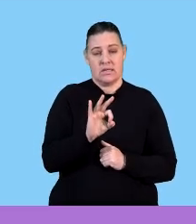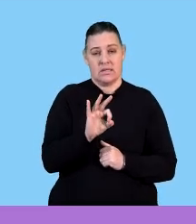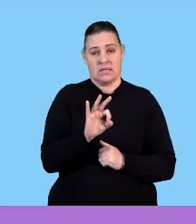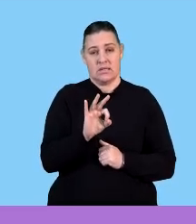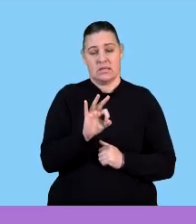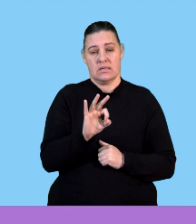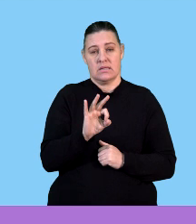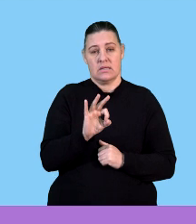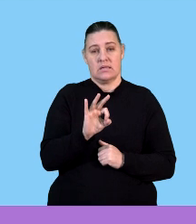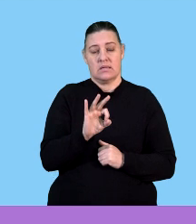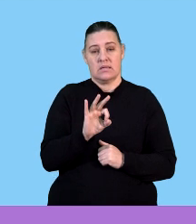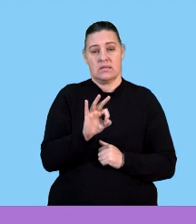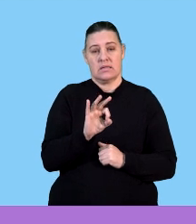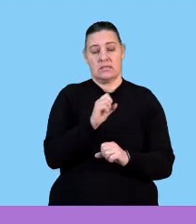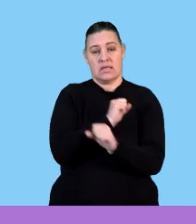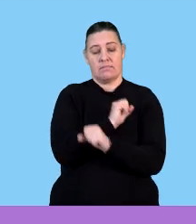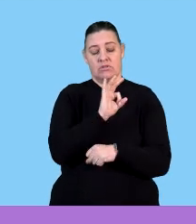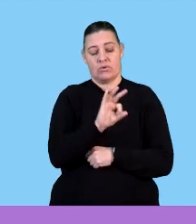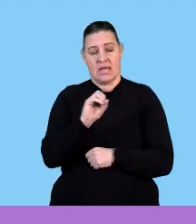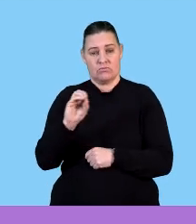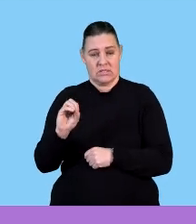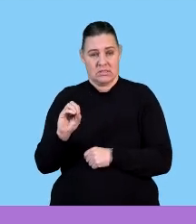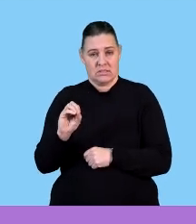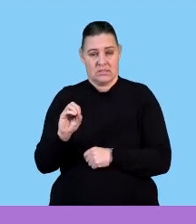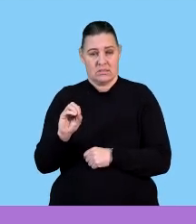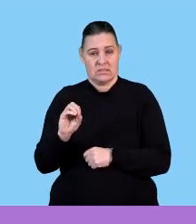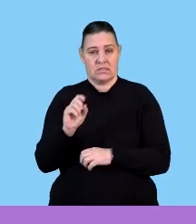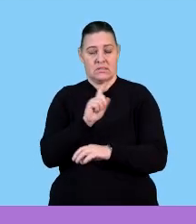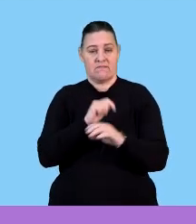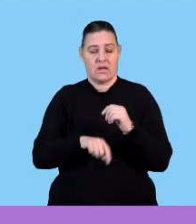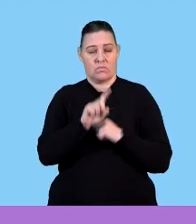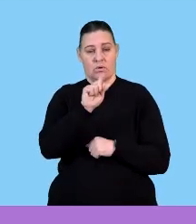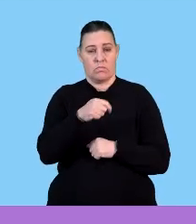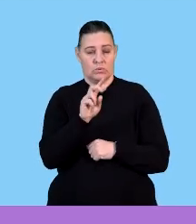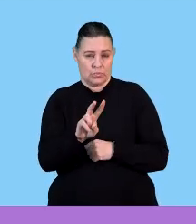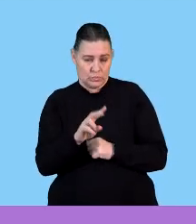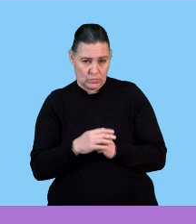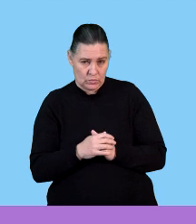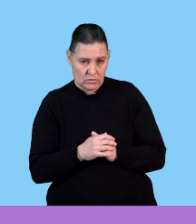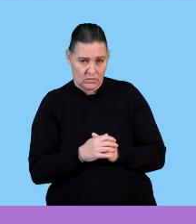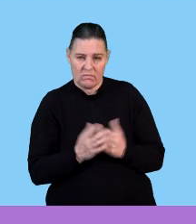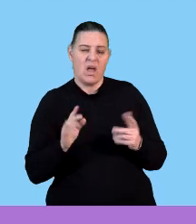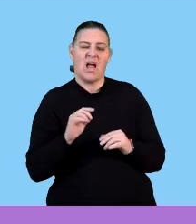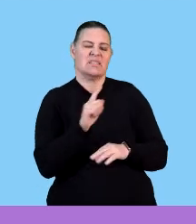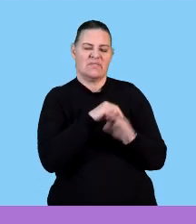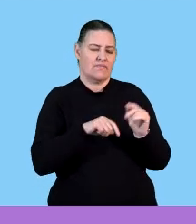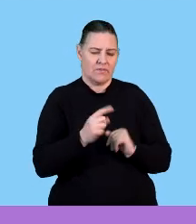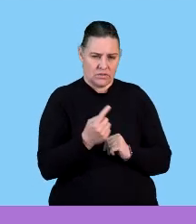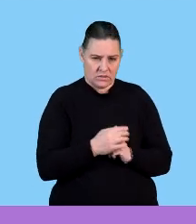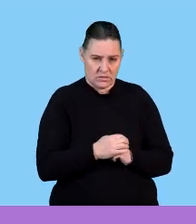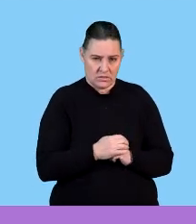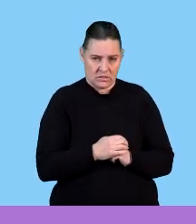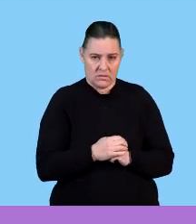2,3, I'll multiply that by 300 and divide it by 1,2. But let's start with the division